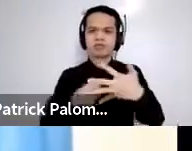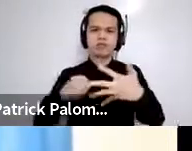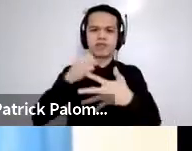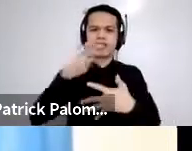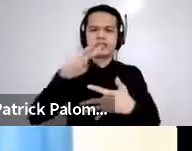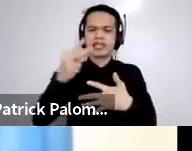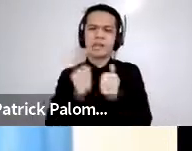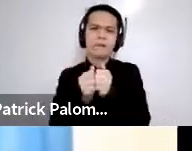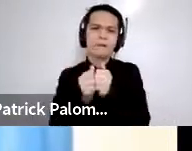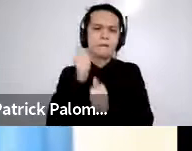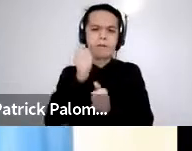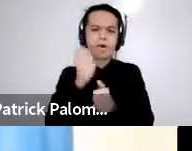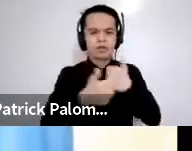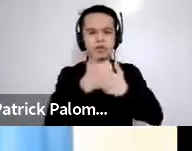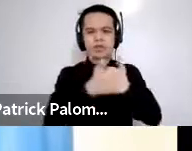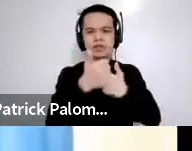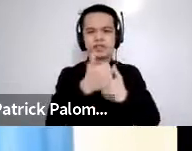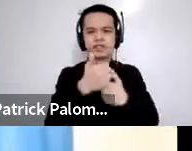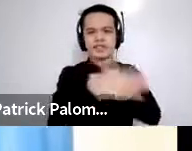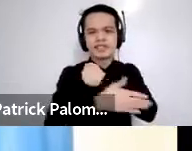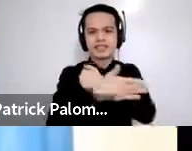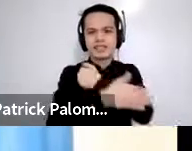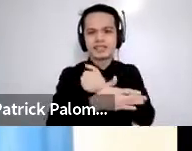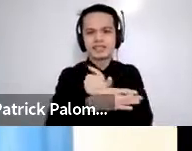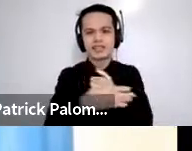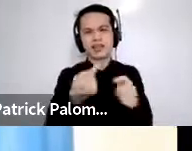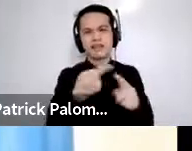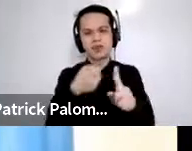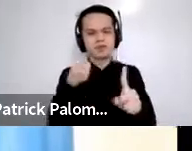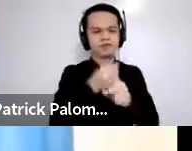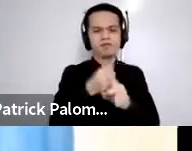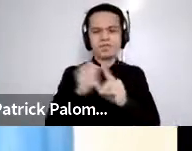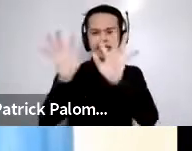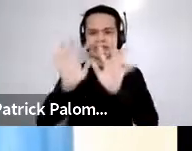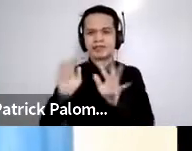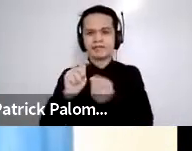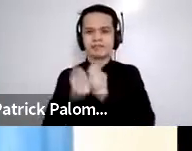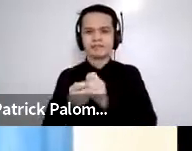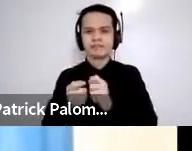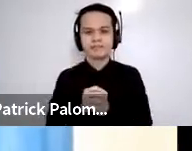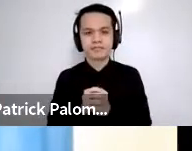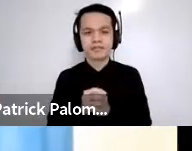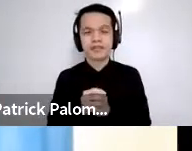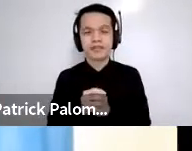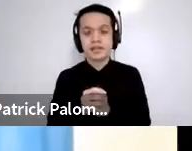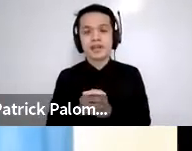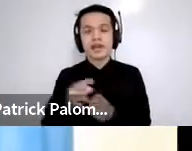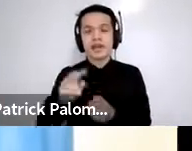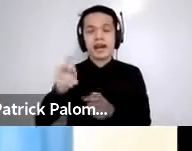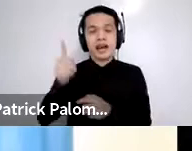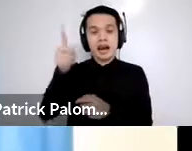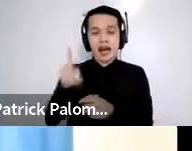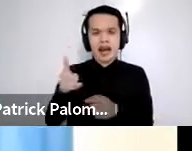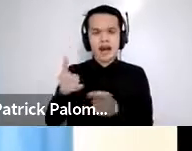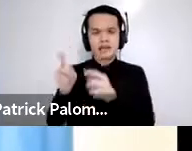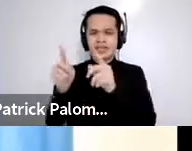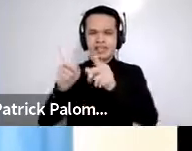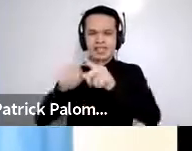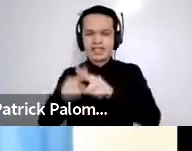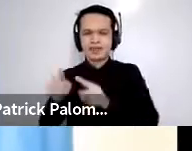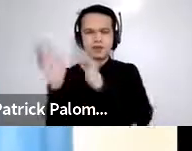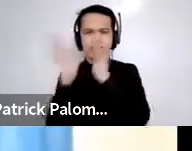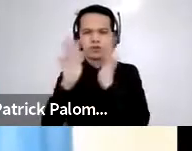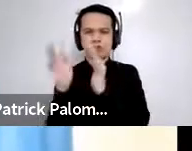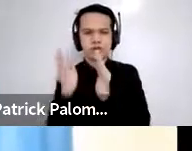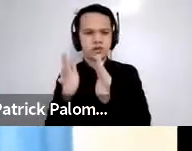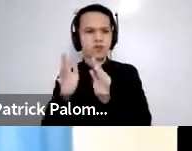of potential impact of climate change. Half of the most destructive storms on the planet since 2000, they